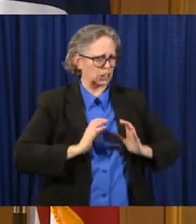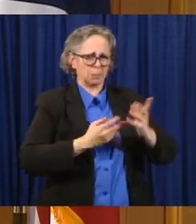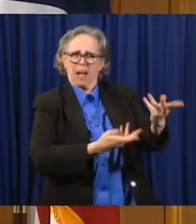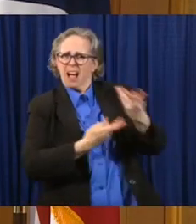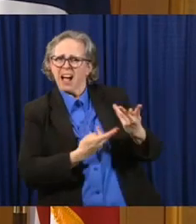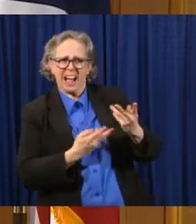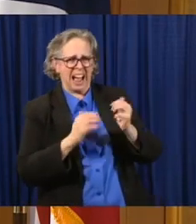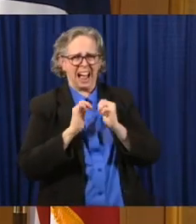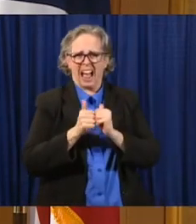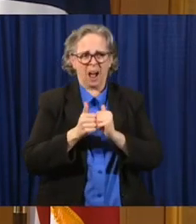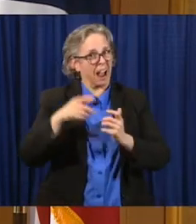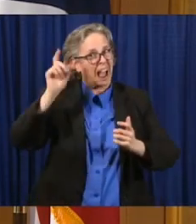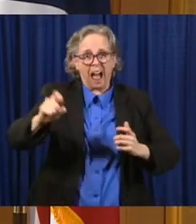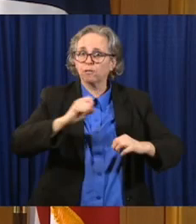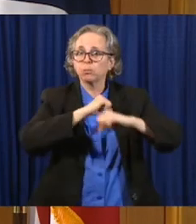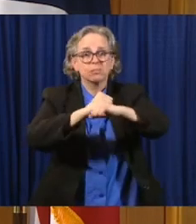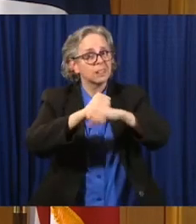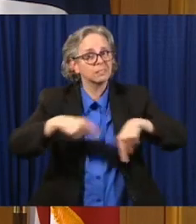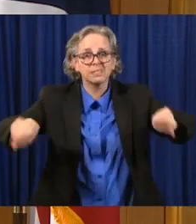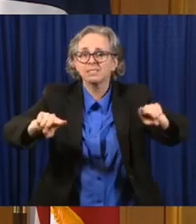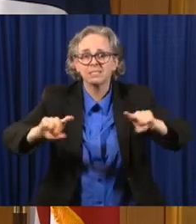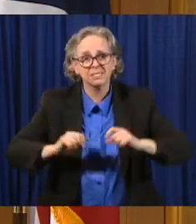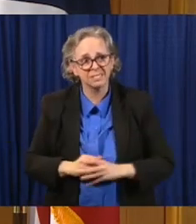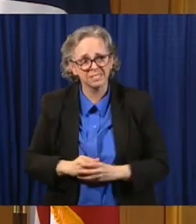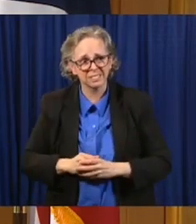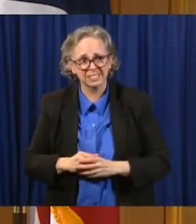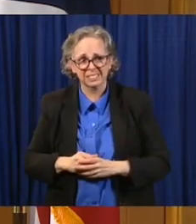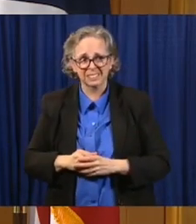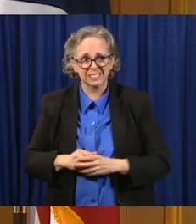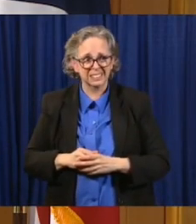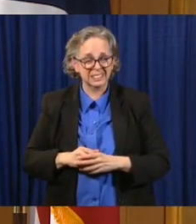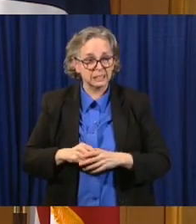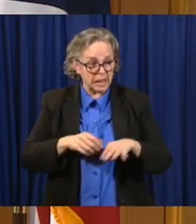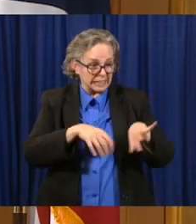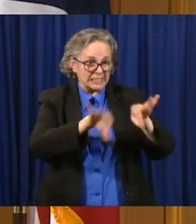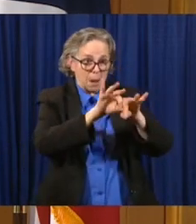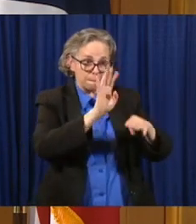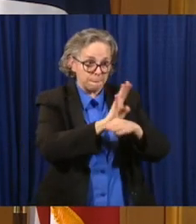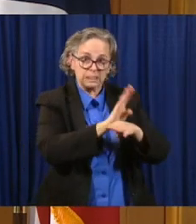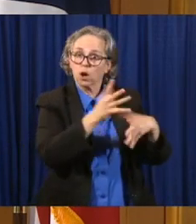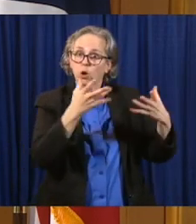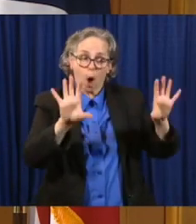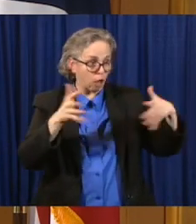so I've asked them to start down the pathway to look at that.